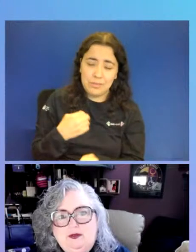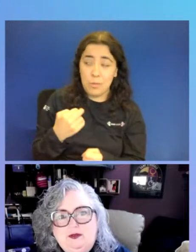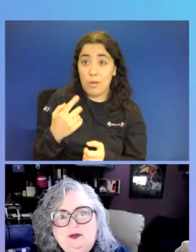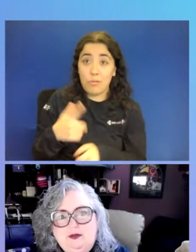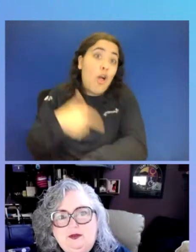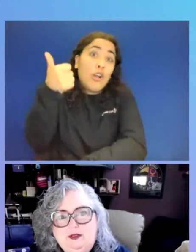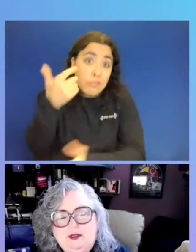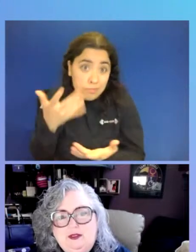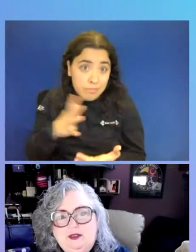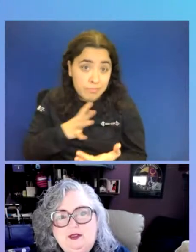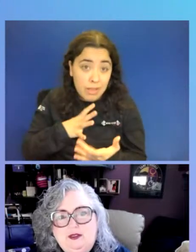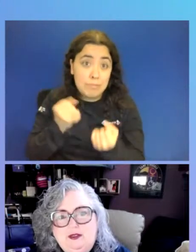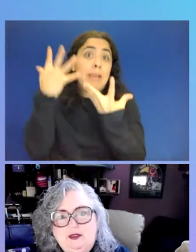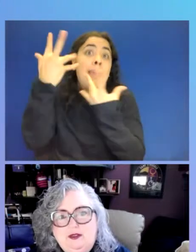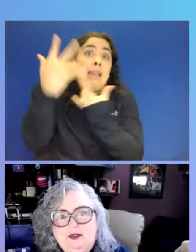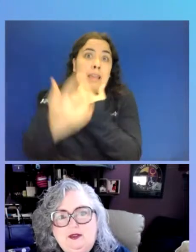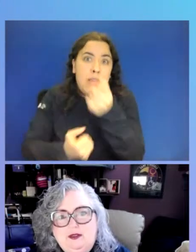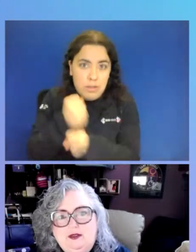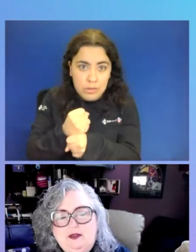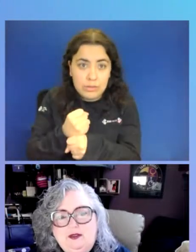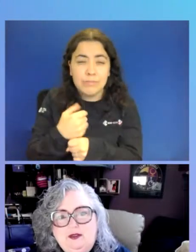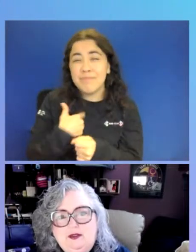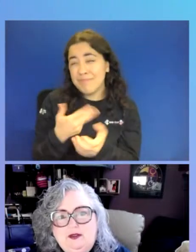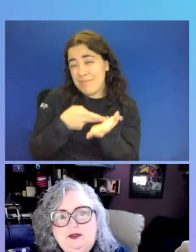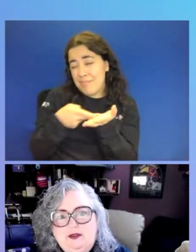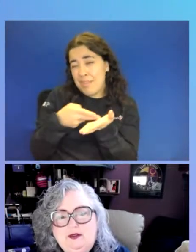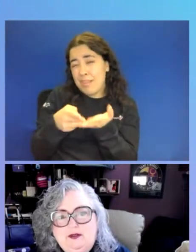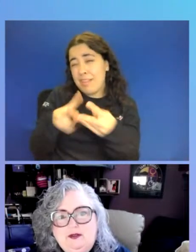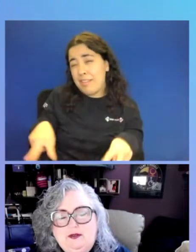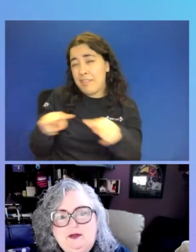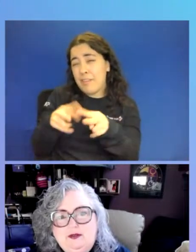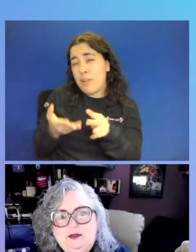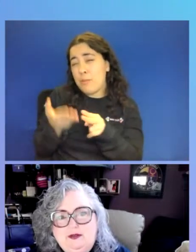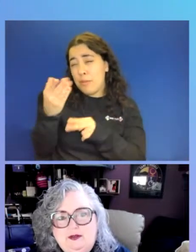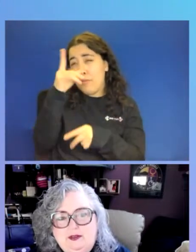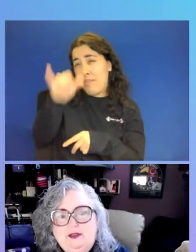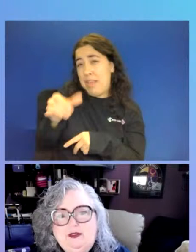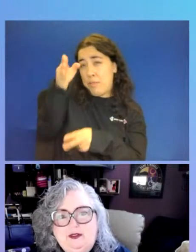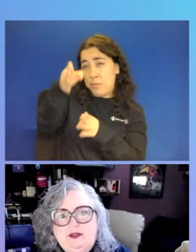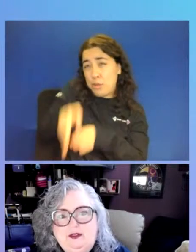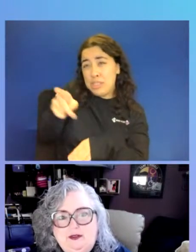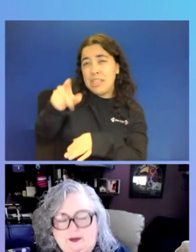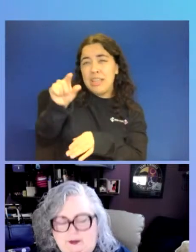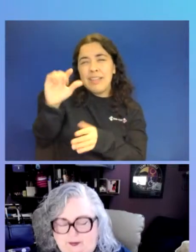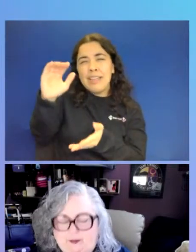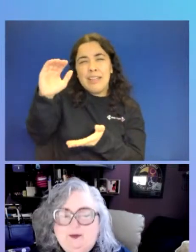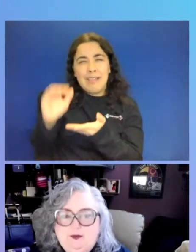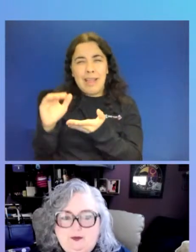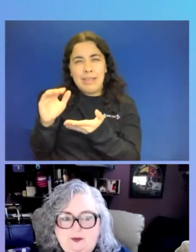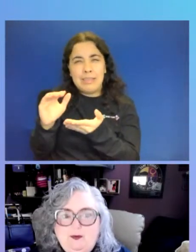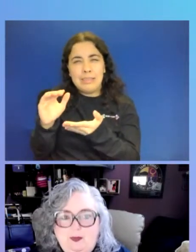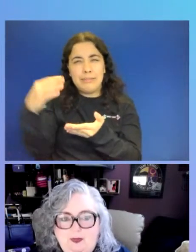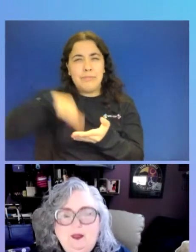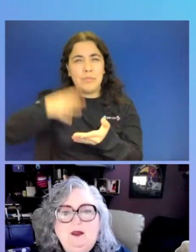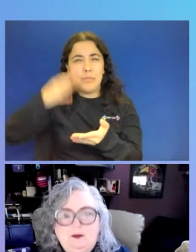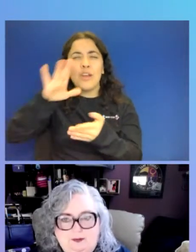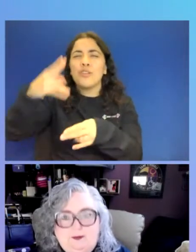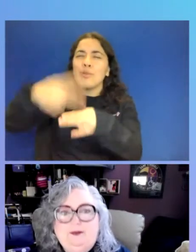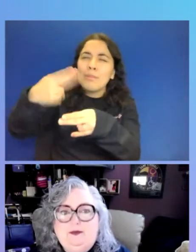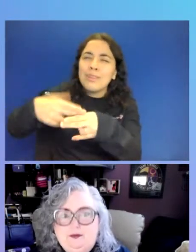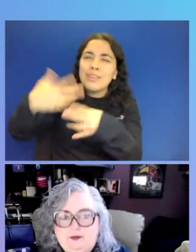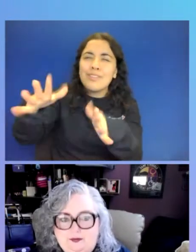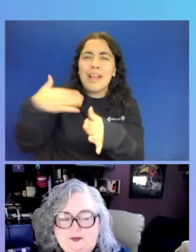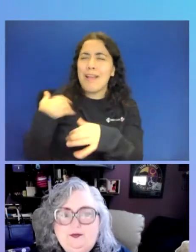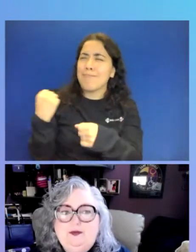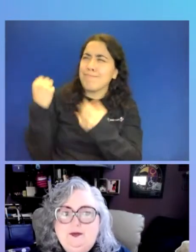be honest that the value proposition for someone in that position is probably a little bit lower because you've got your reputation, you've got your